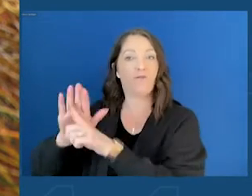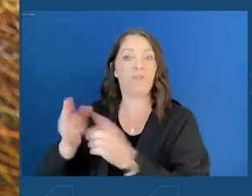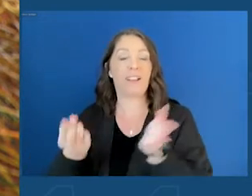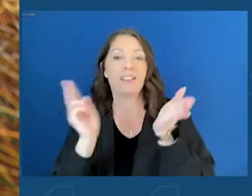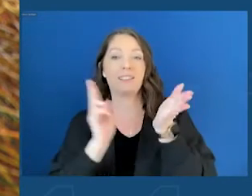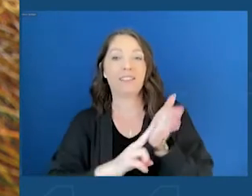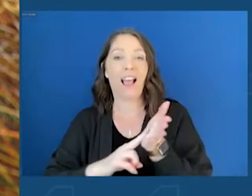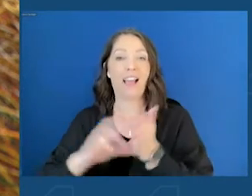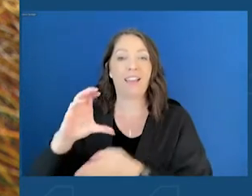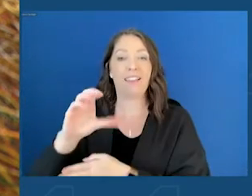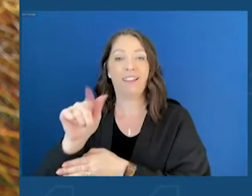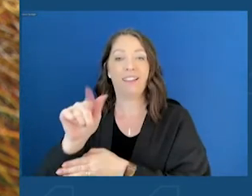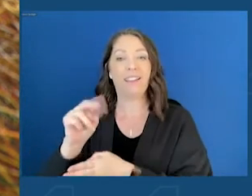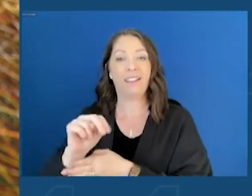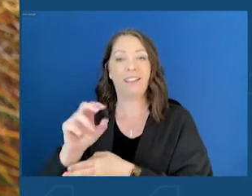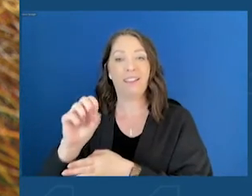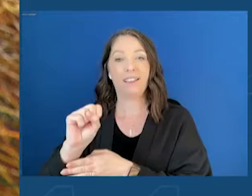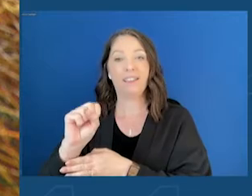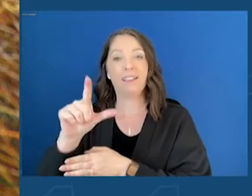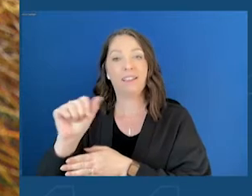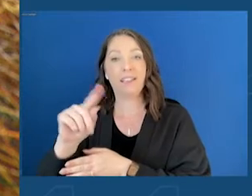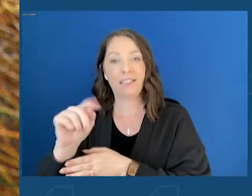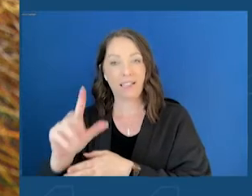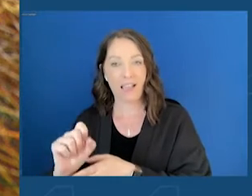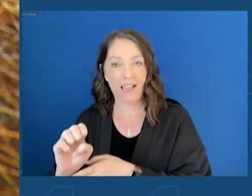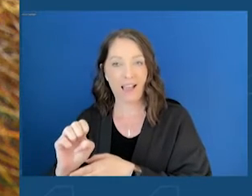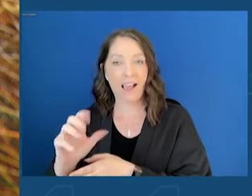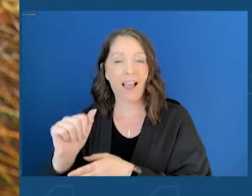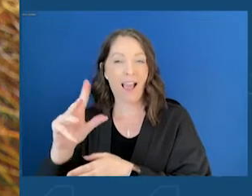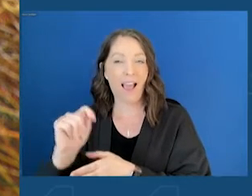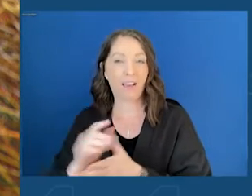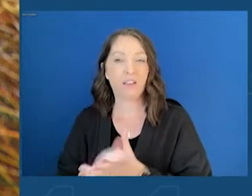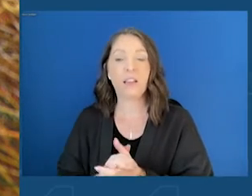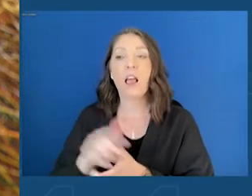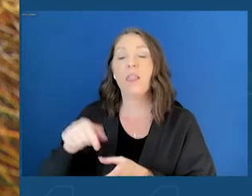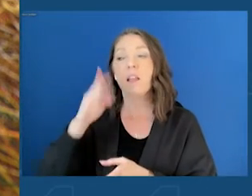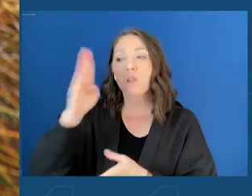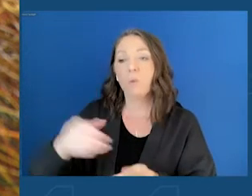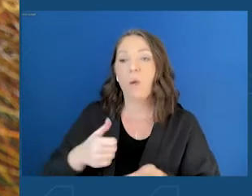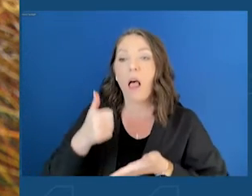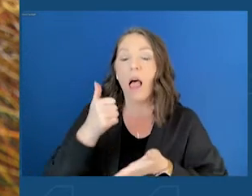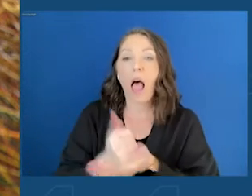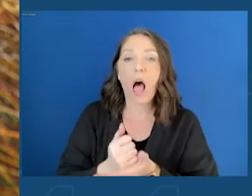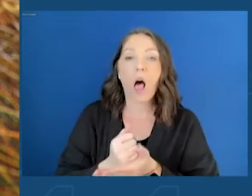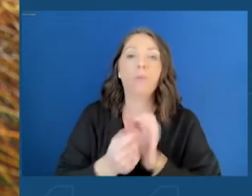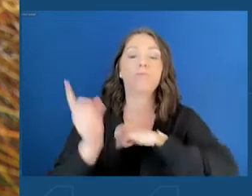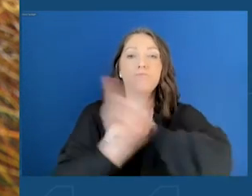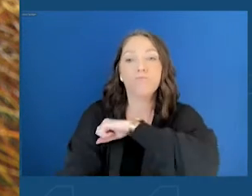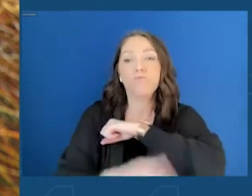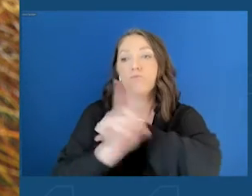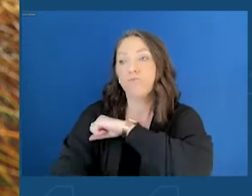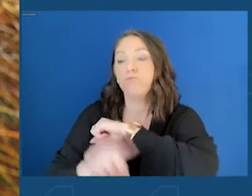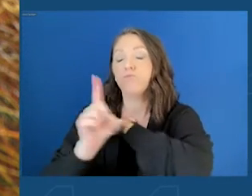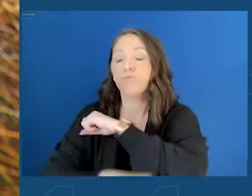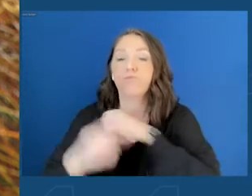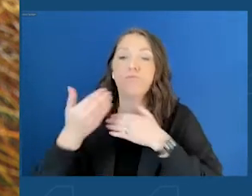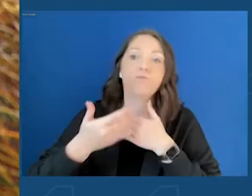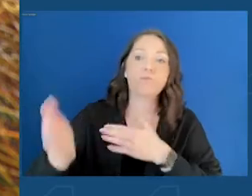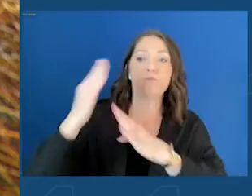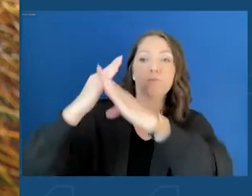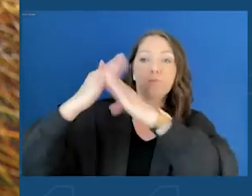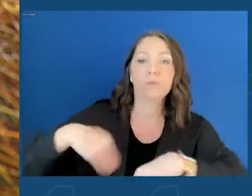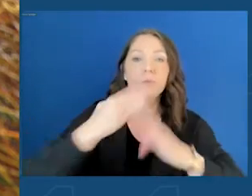law. Clean Slate will help break the shackles of perpetual punishment and allow millions of New Yorkers like